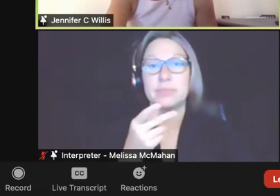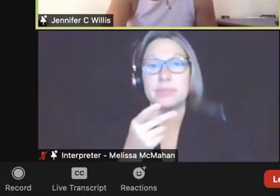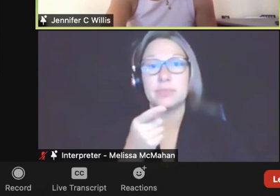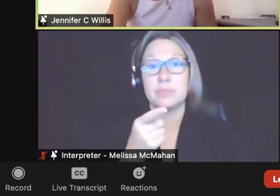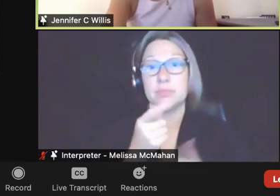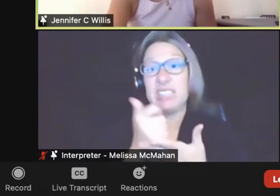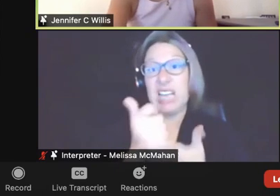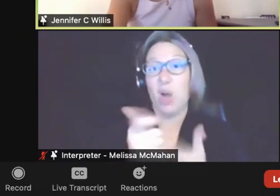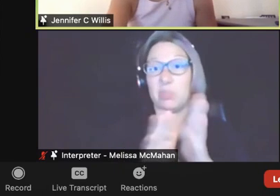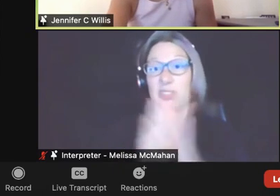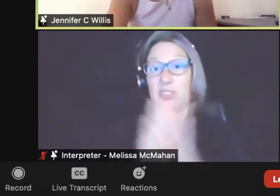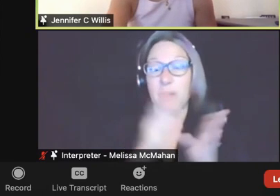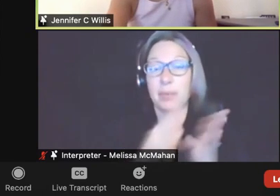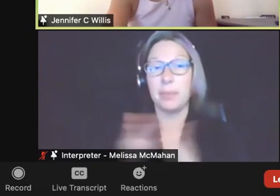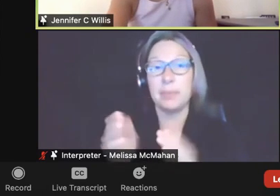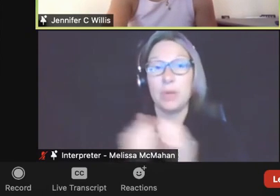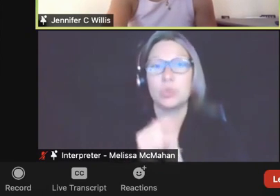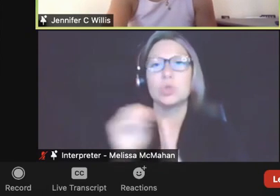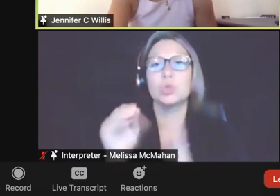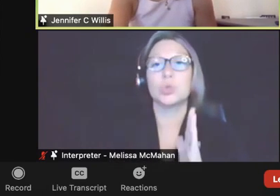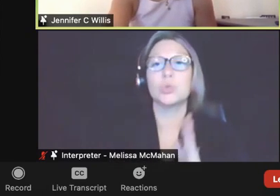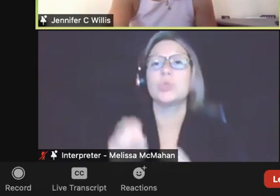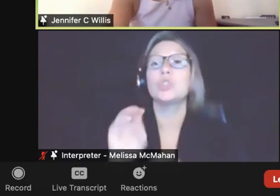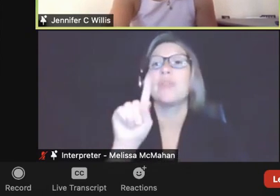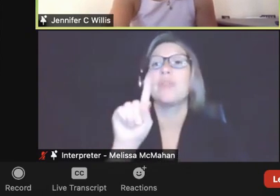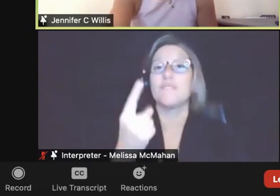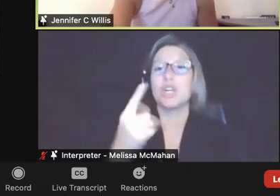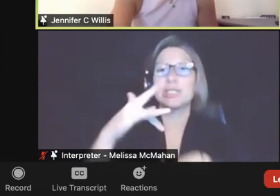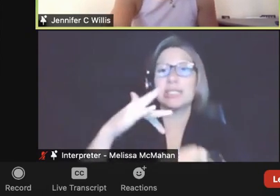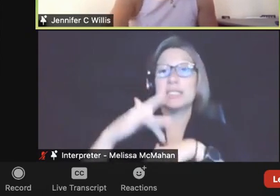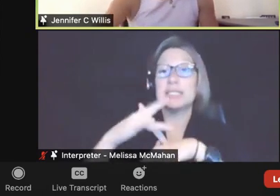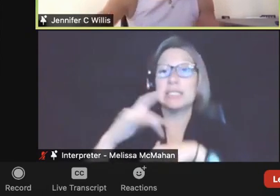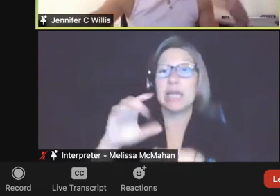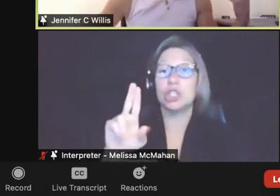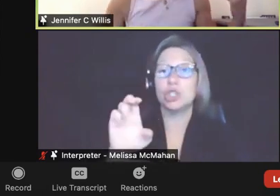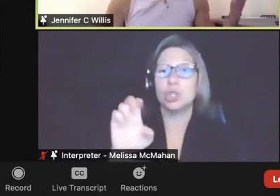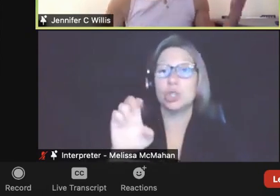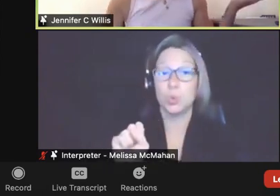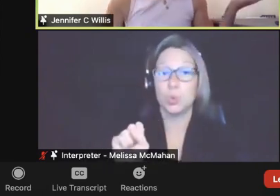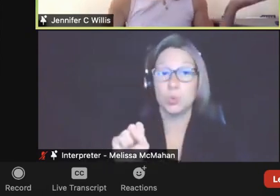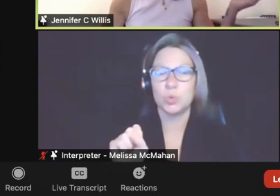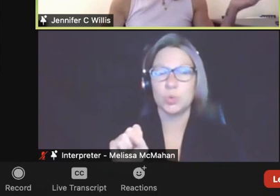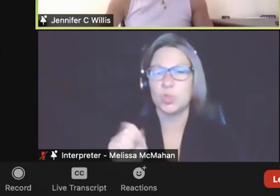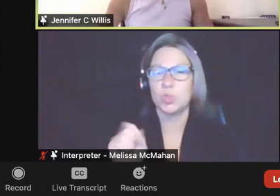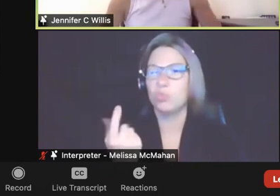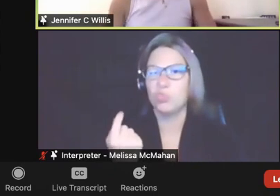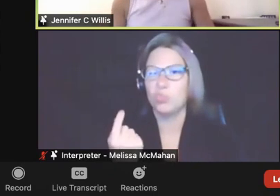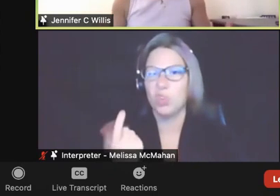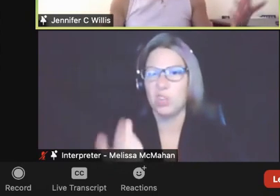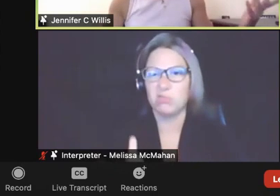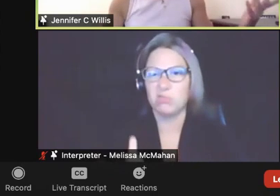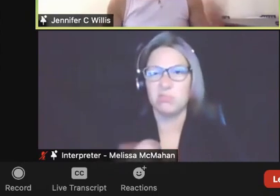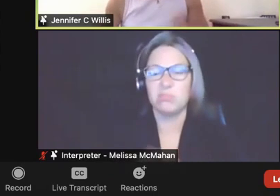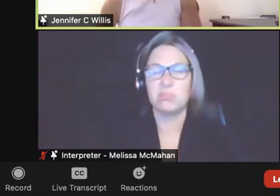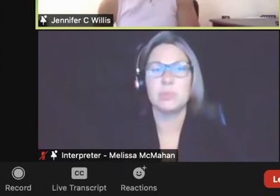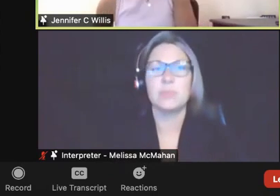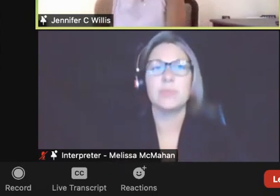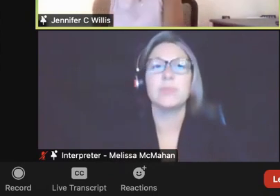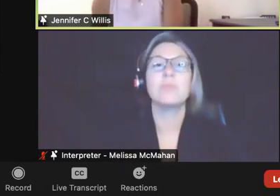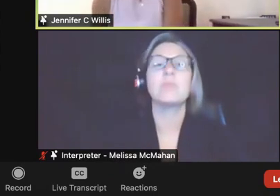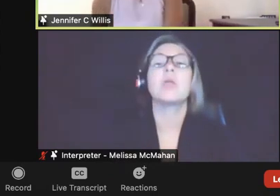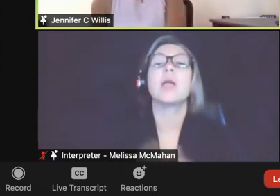help develop a plan with a student. So the first thing is touch cues. And so what are touch cues? They